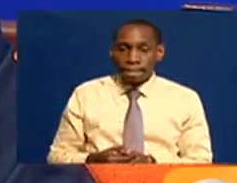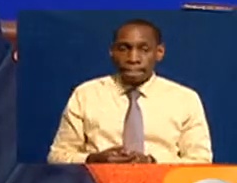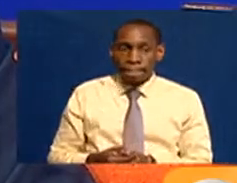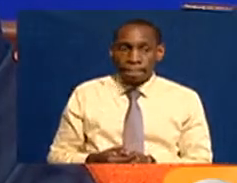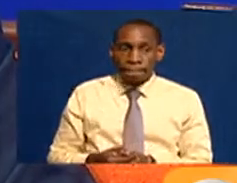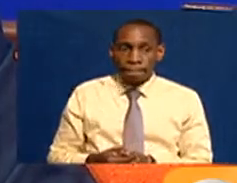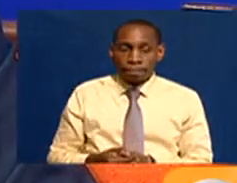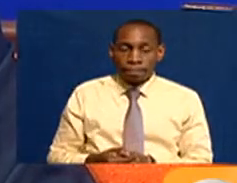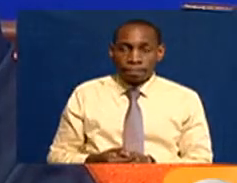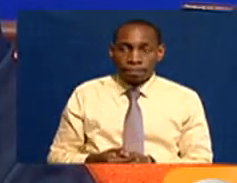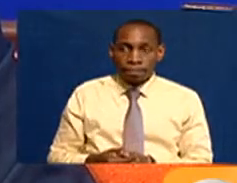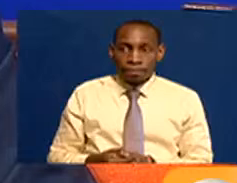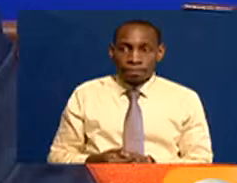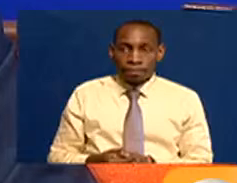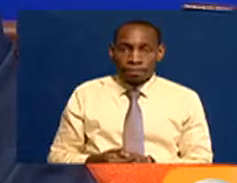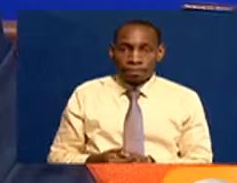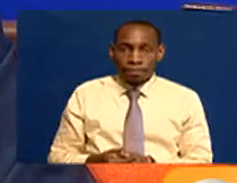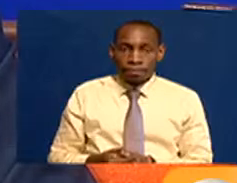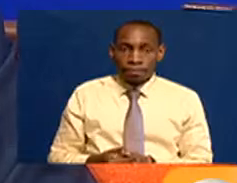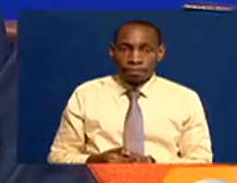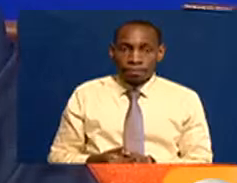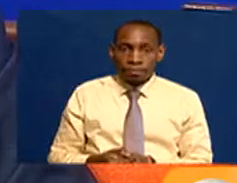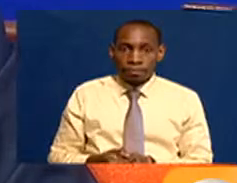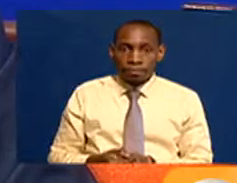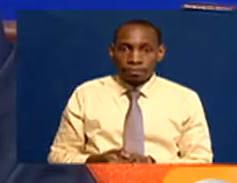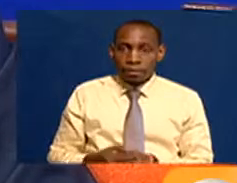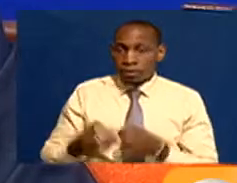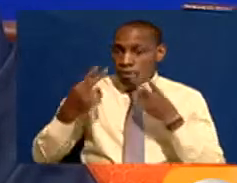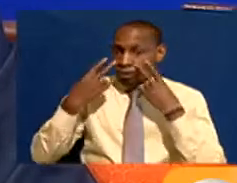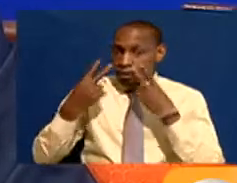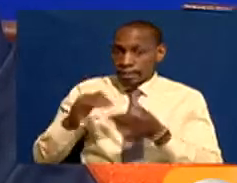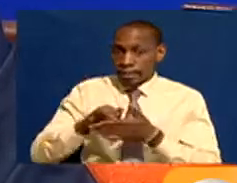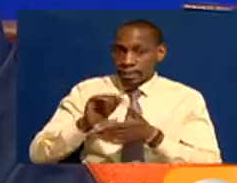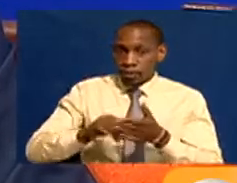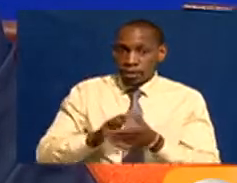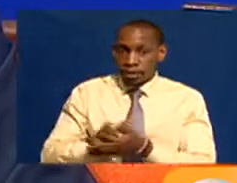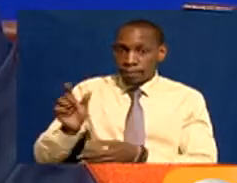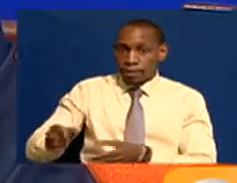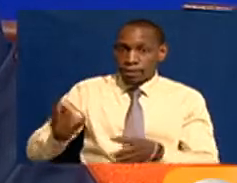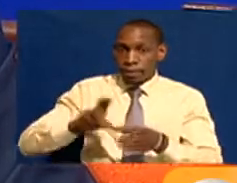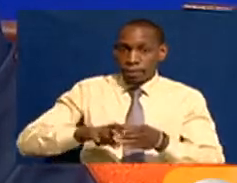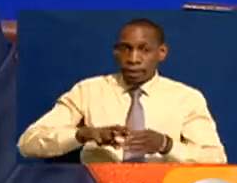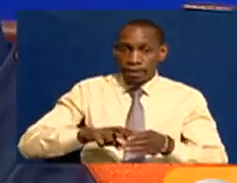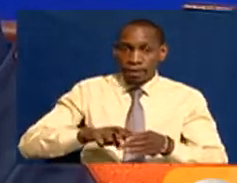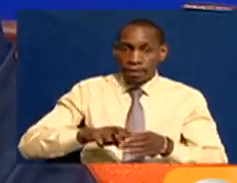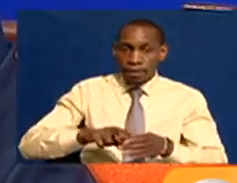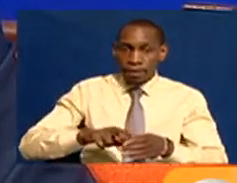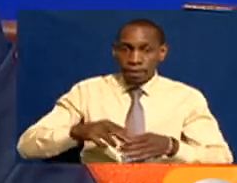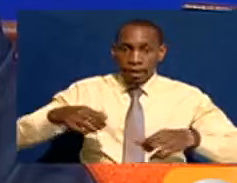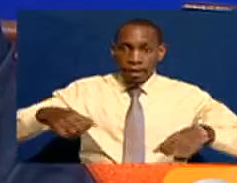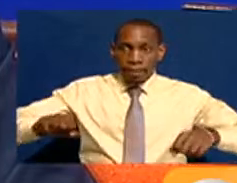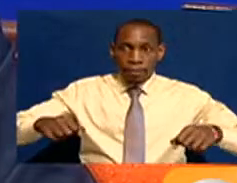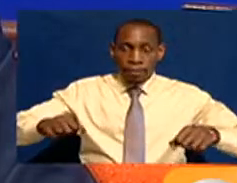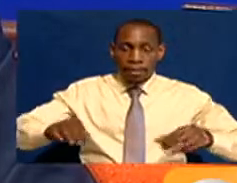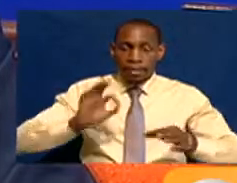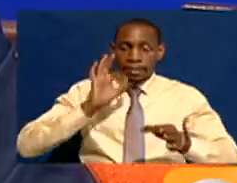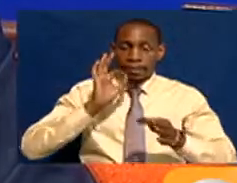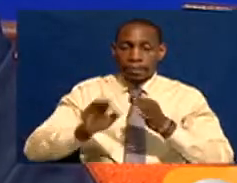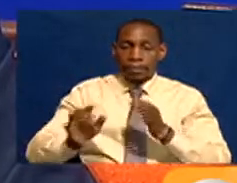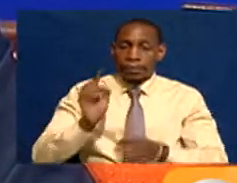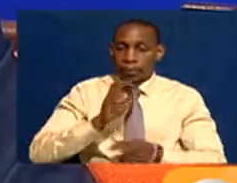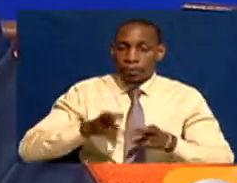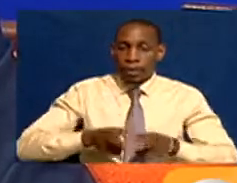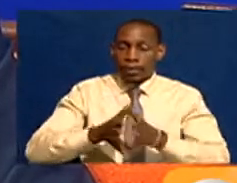every day and every hour, every other time, you see that somebody's being carried by a motorbike at a high speed in